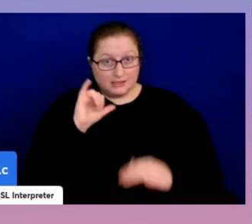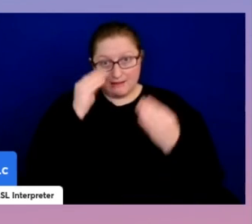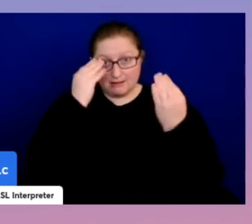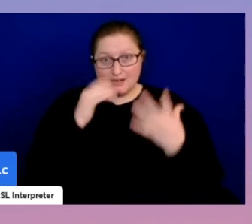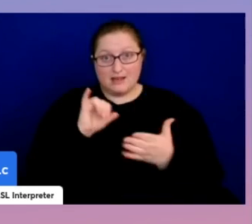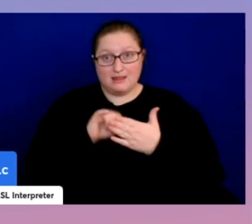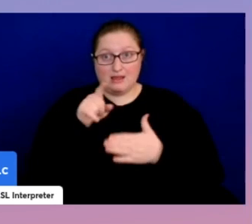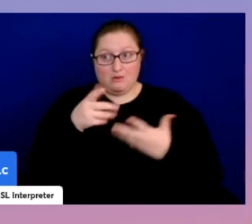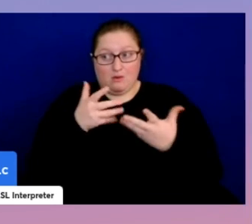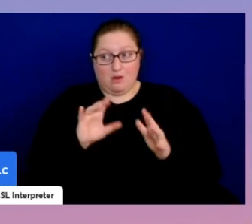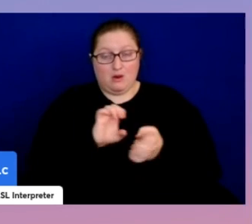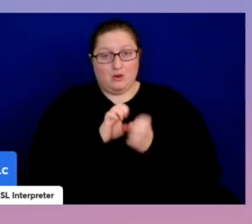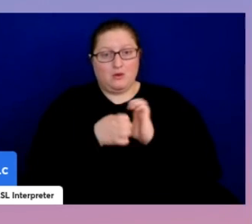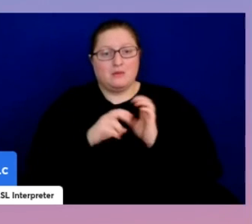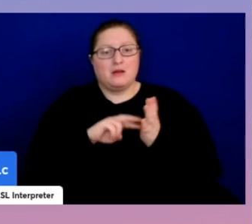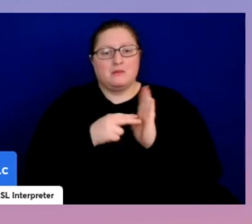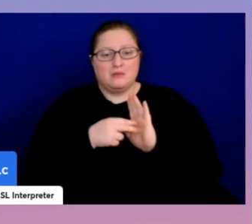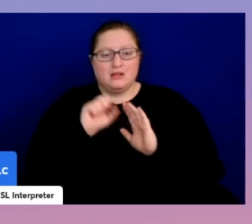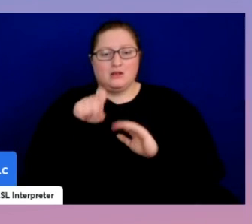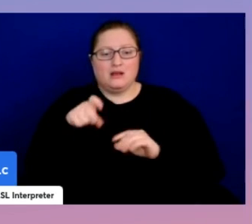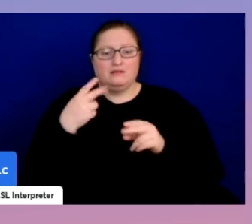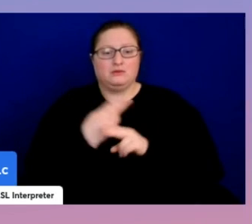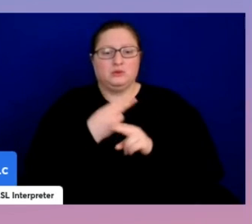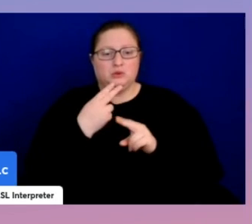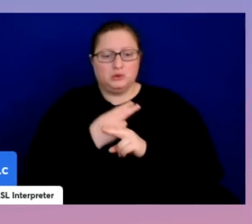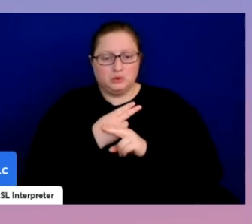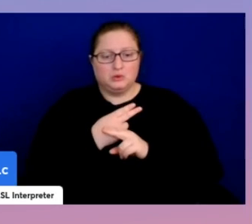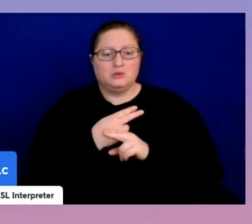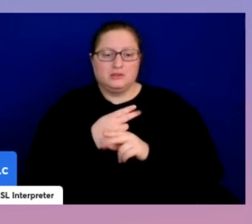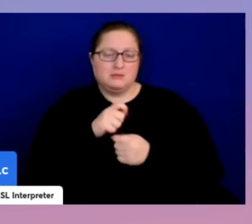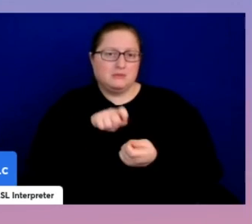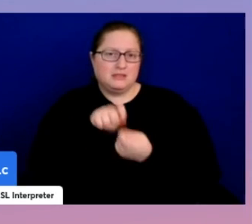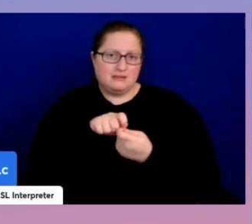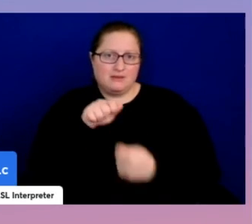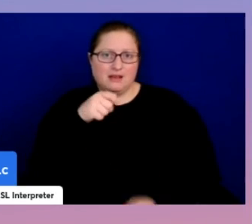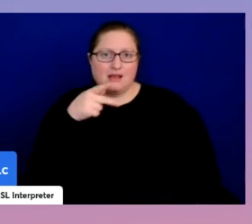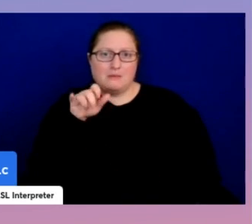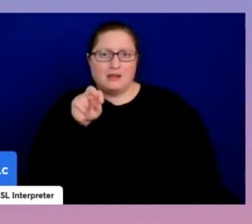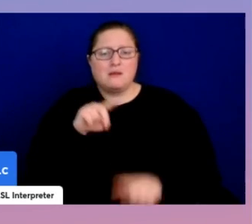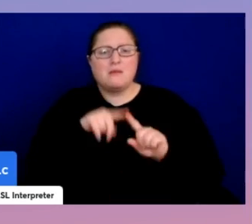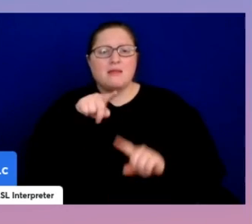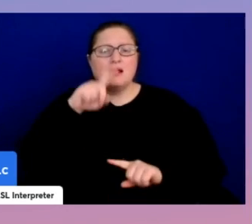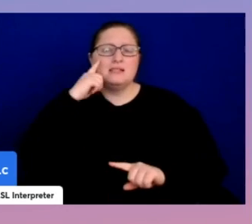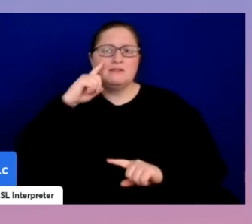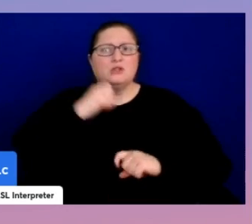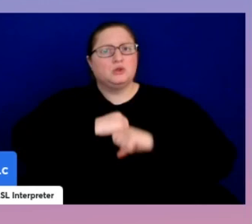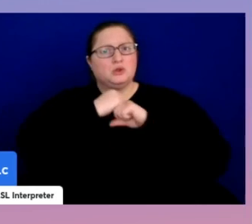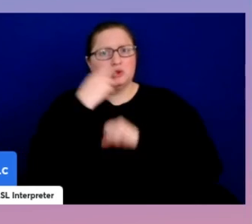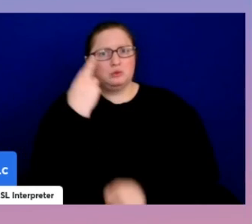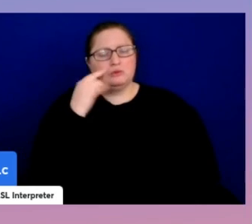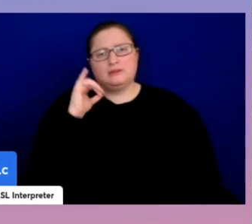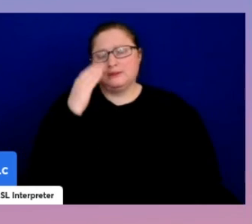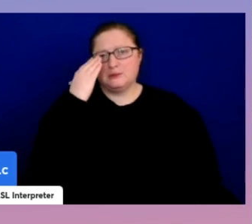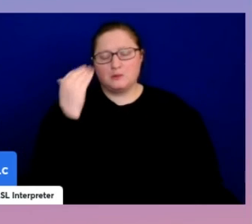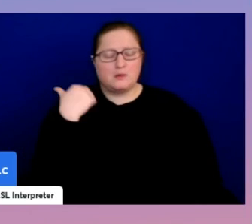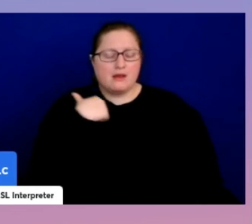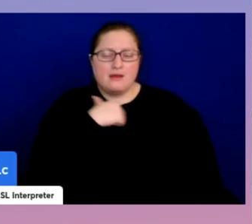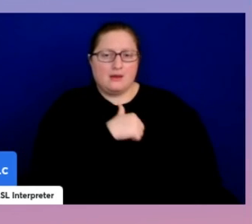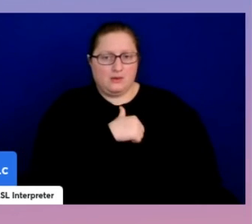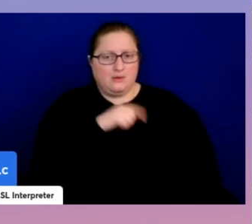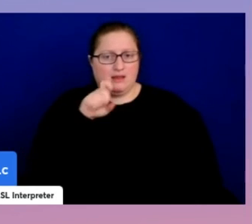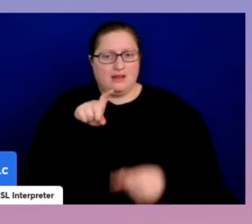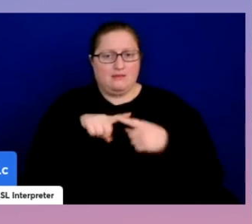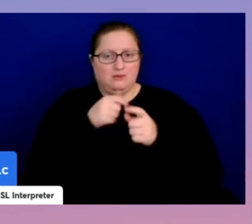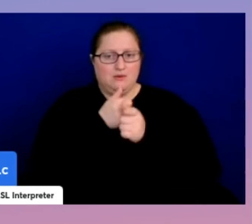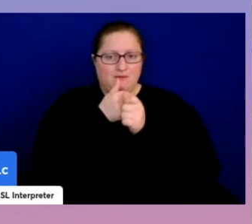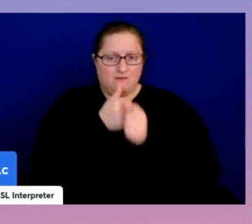encrypt, you need to use by the application. But this is for the security reason. That's why we need to use the